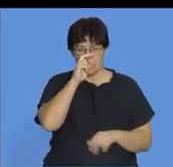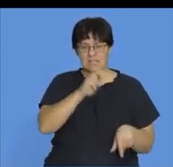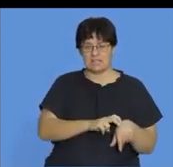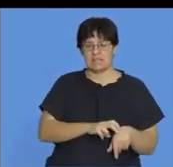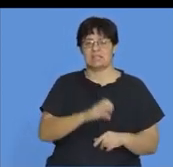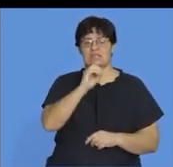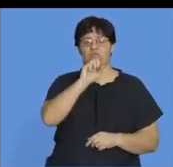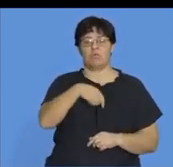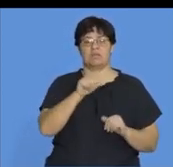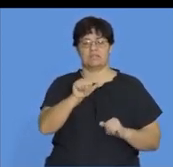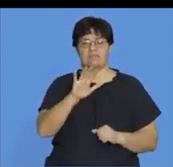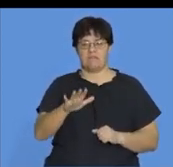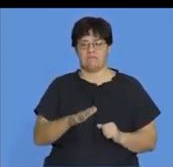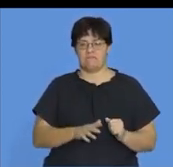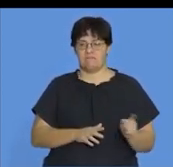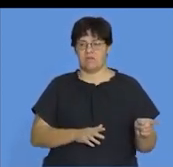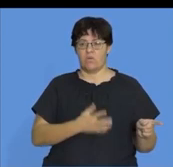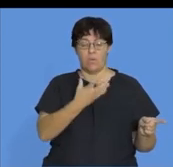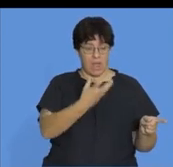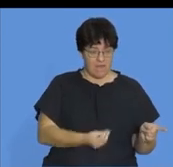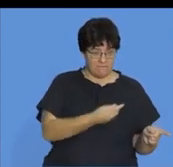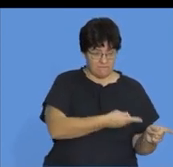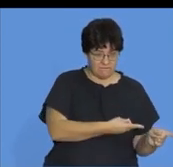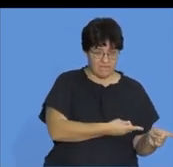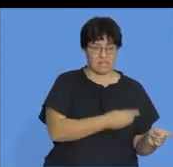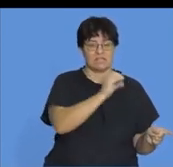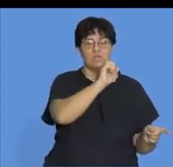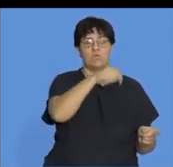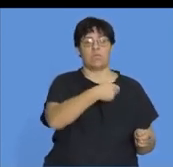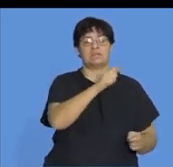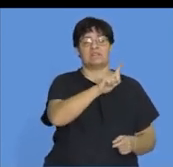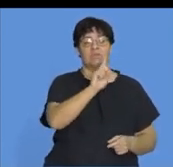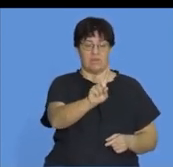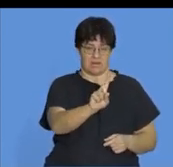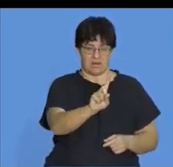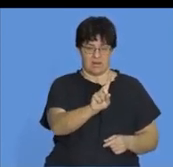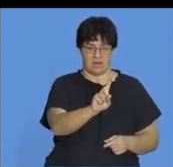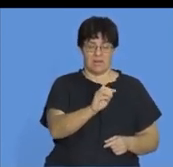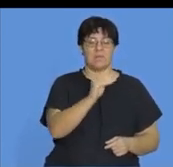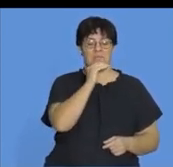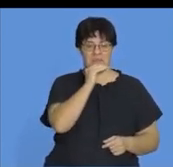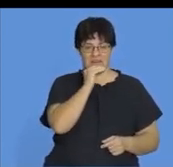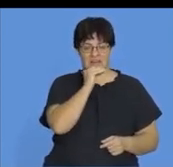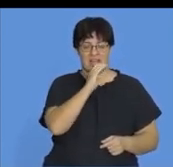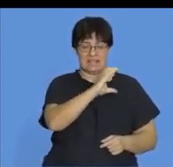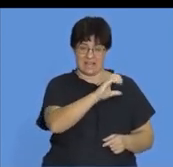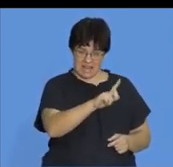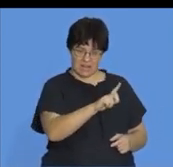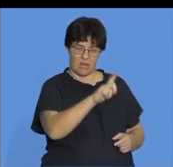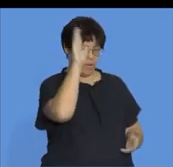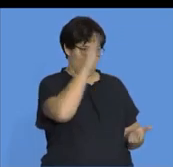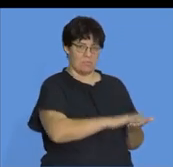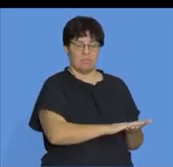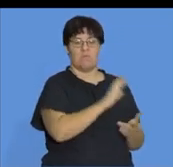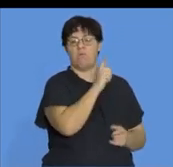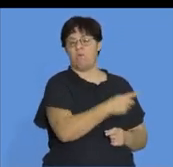needed? It's 0.65. Already, how much of iron did we have? We've got 0.71. It means all the chlorine